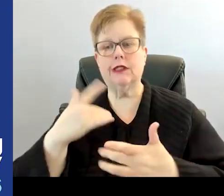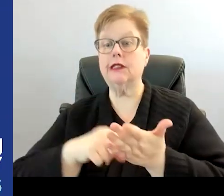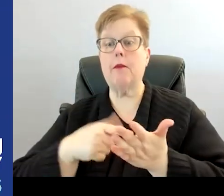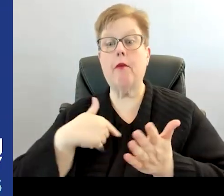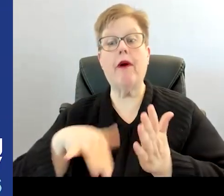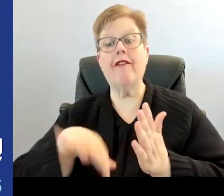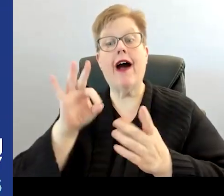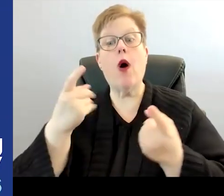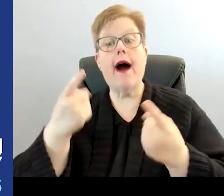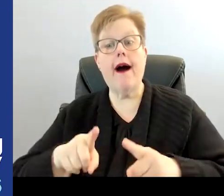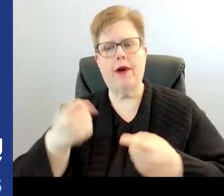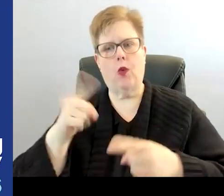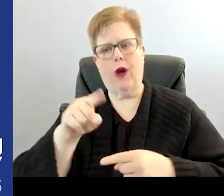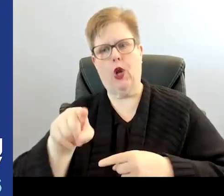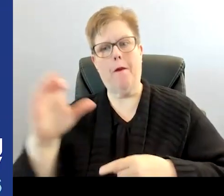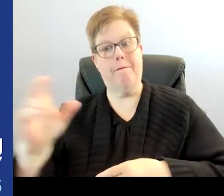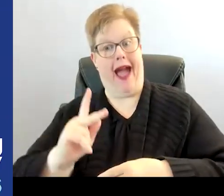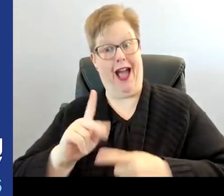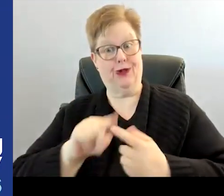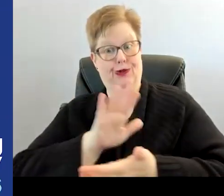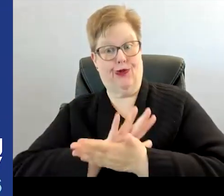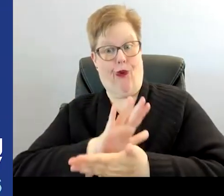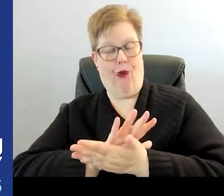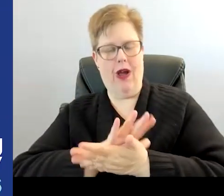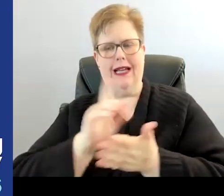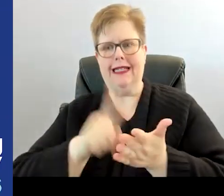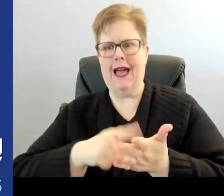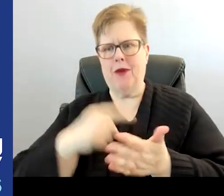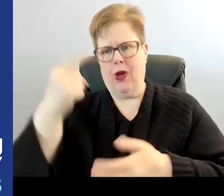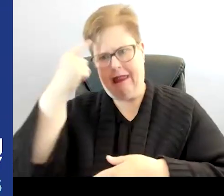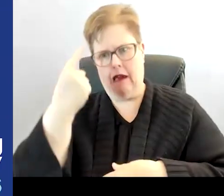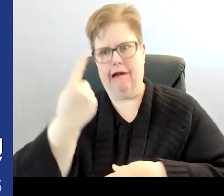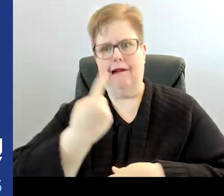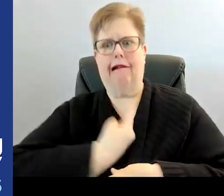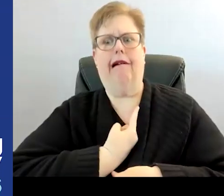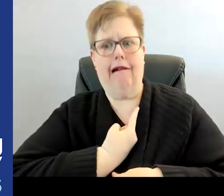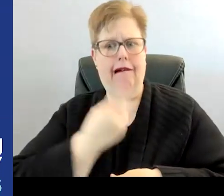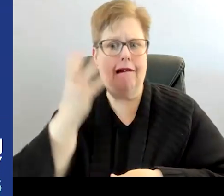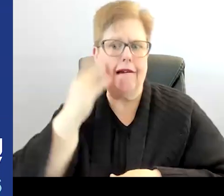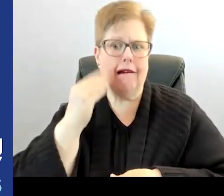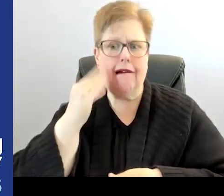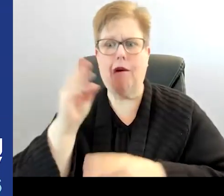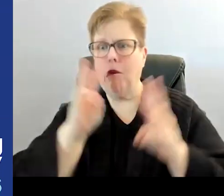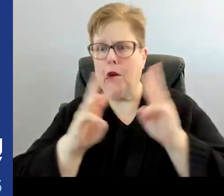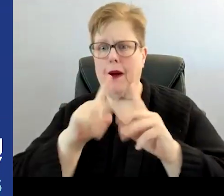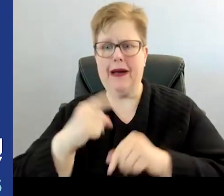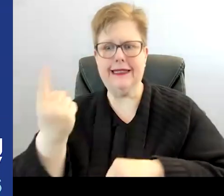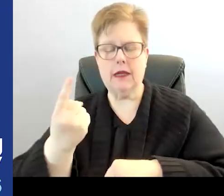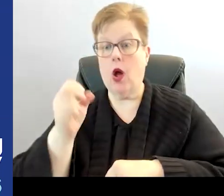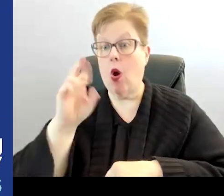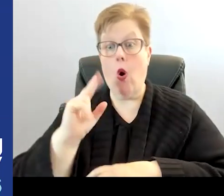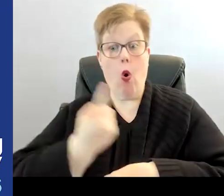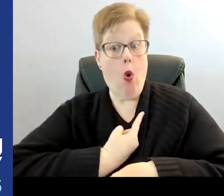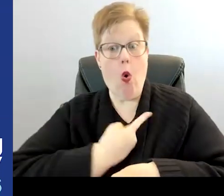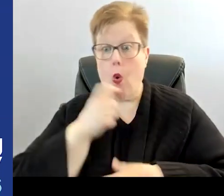happens, particularly when you're coming back to school, is you sometimes think you're the only one worried about something or the only one